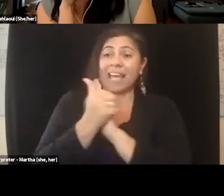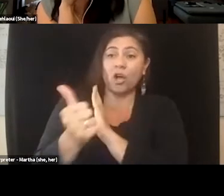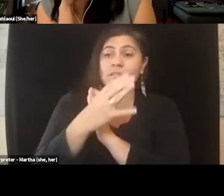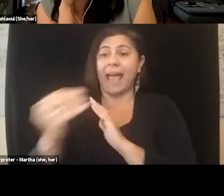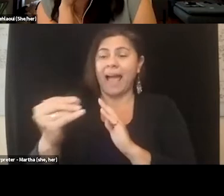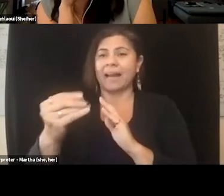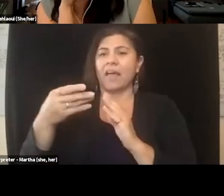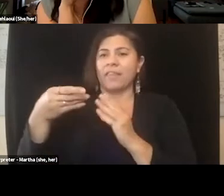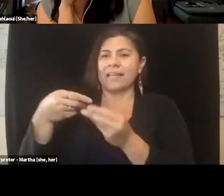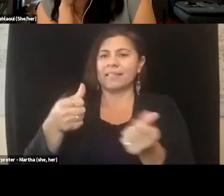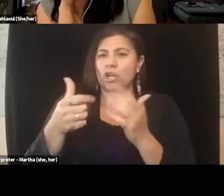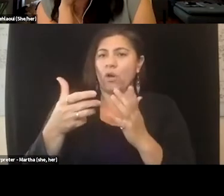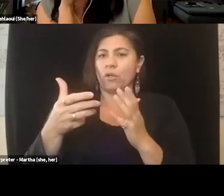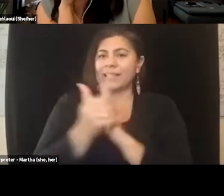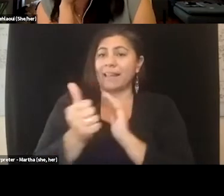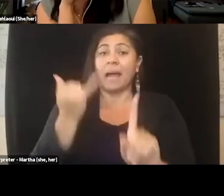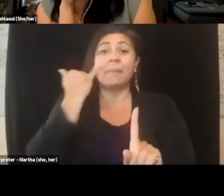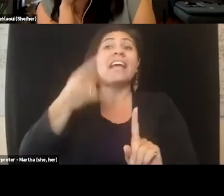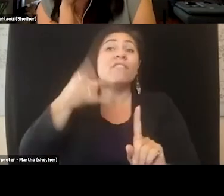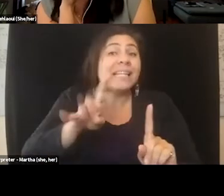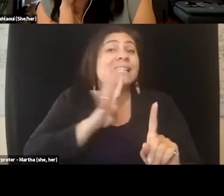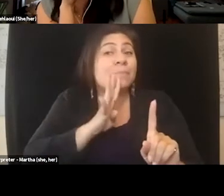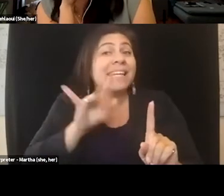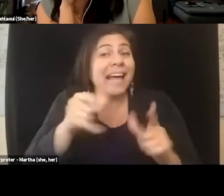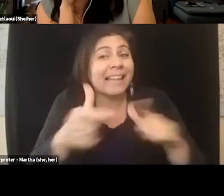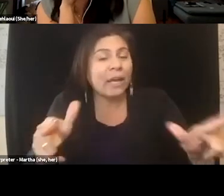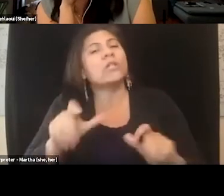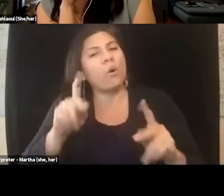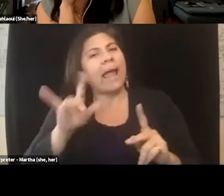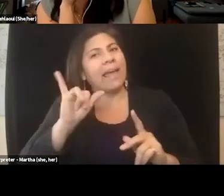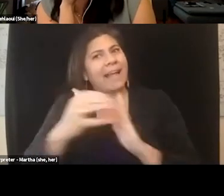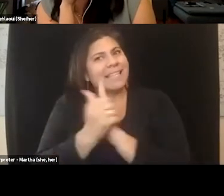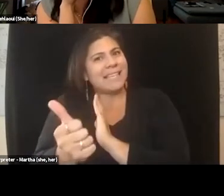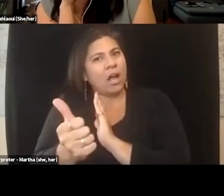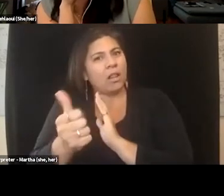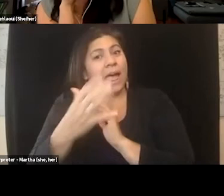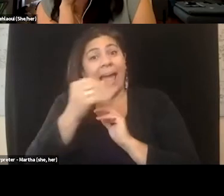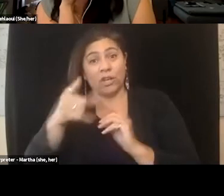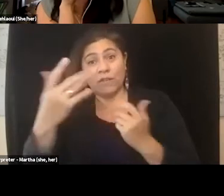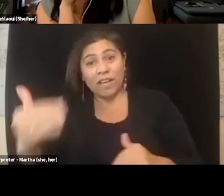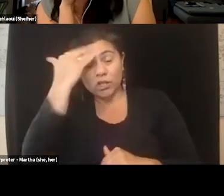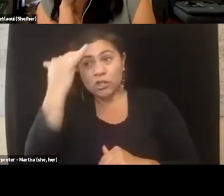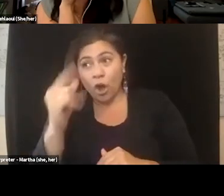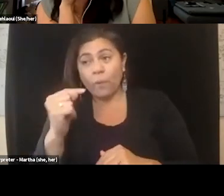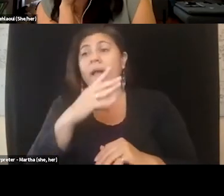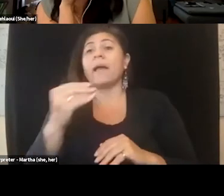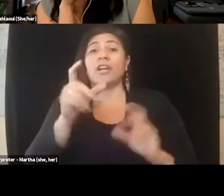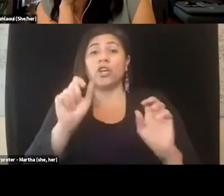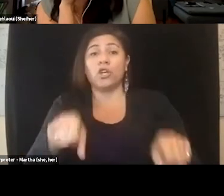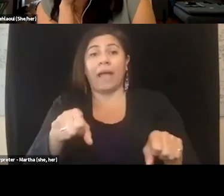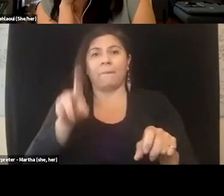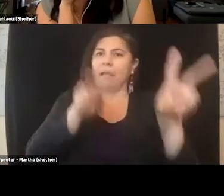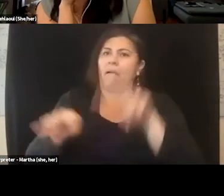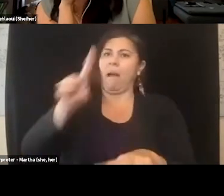speak fluently in a certain language, and that's a skill set. If you have the feel and you capture the performance and you are believable